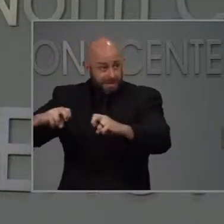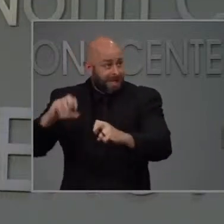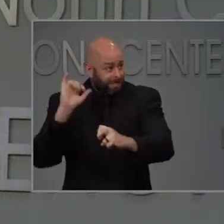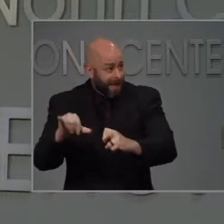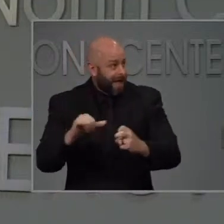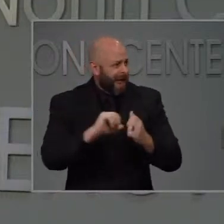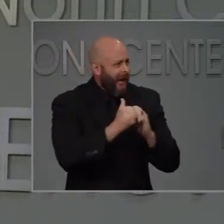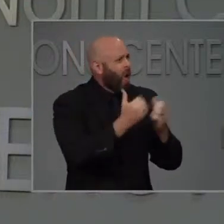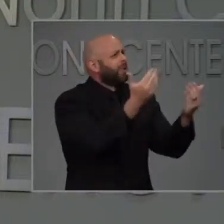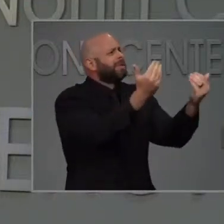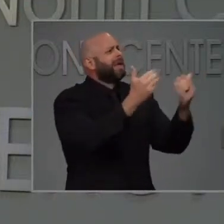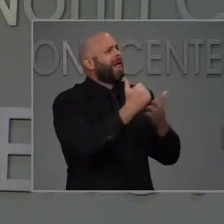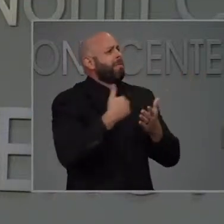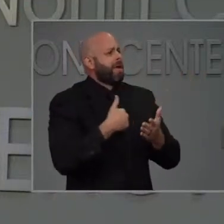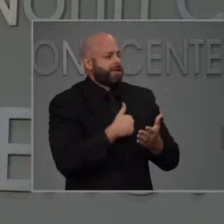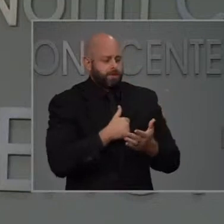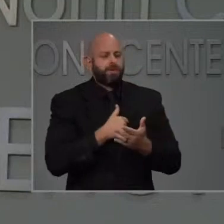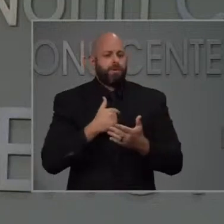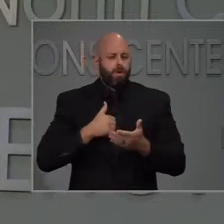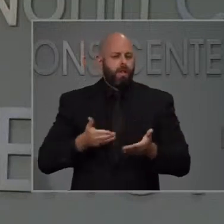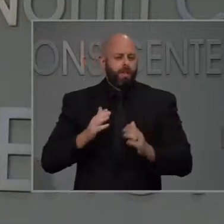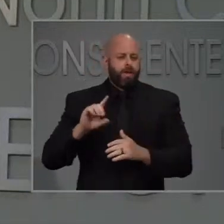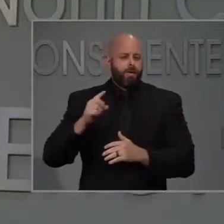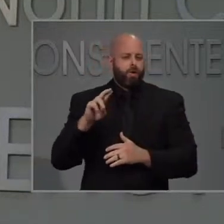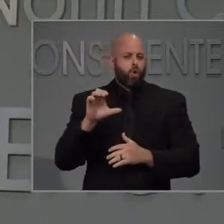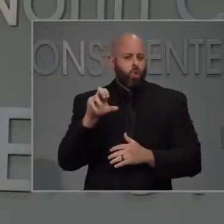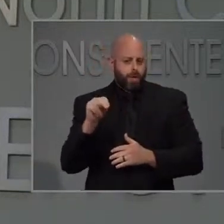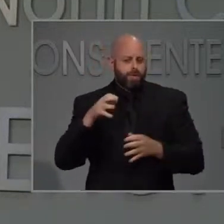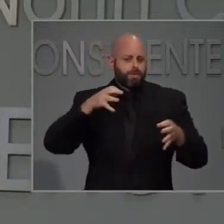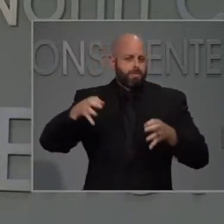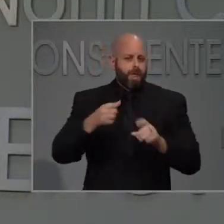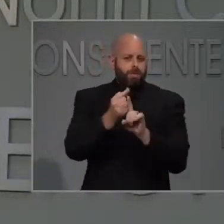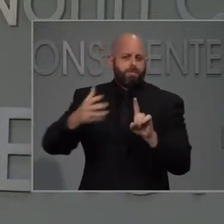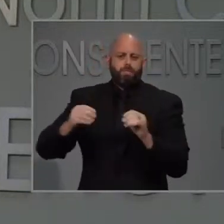Dr. Cohen speak to that just 1 minute.